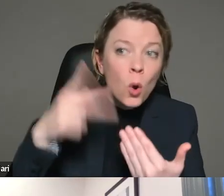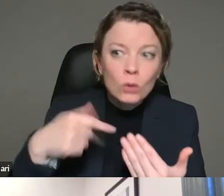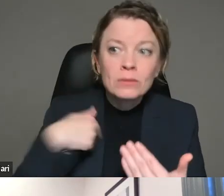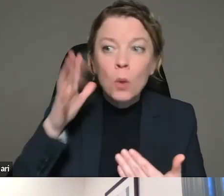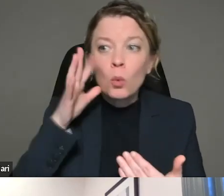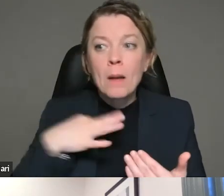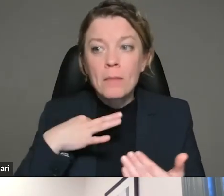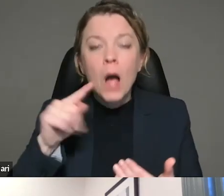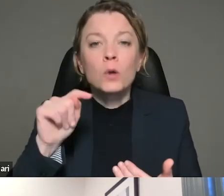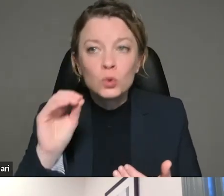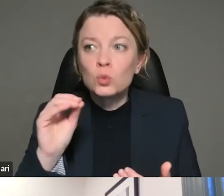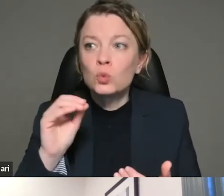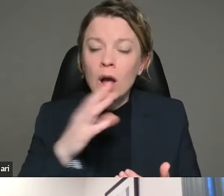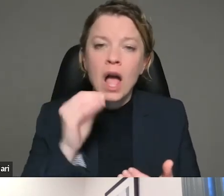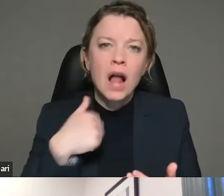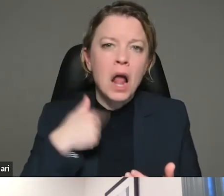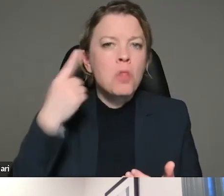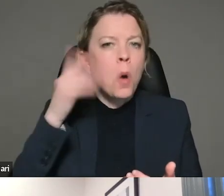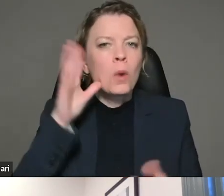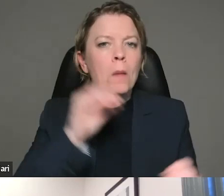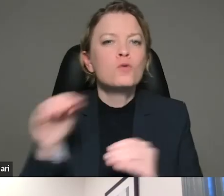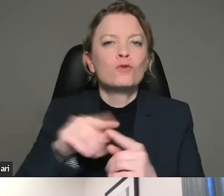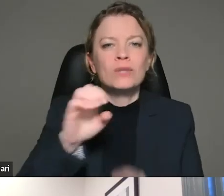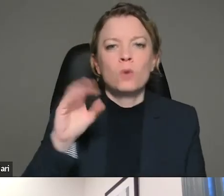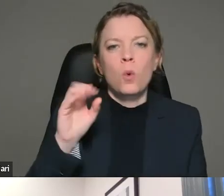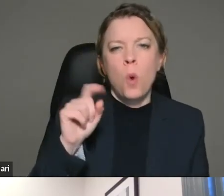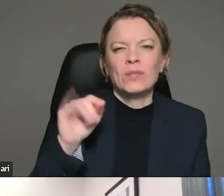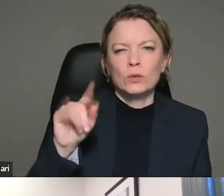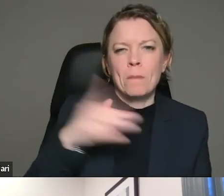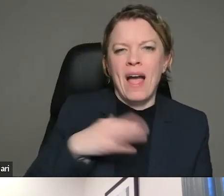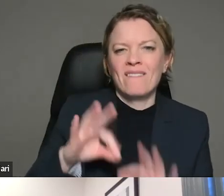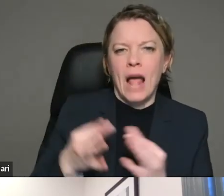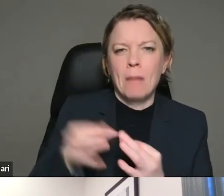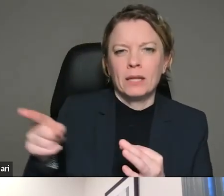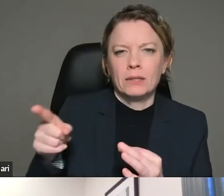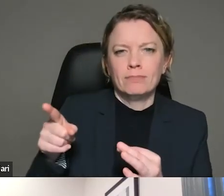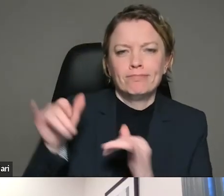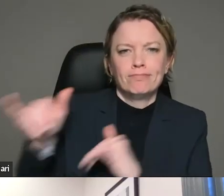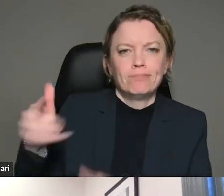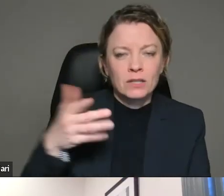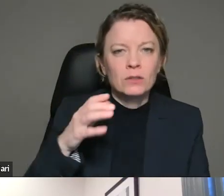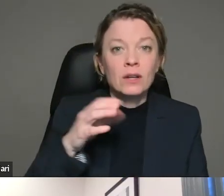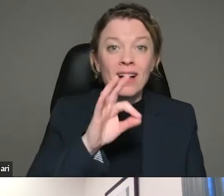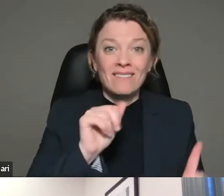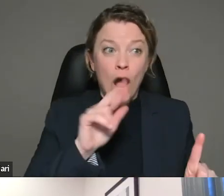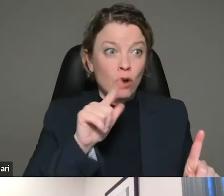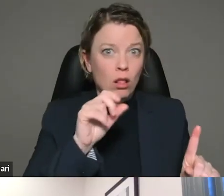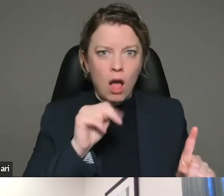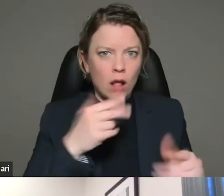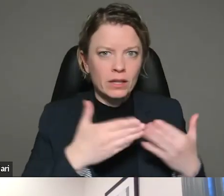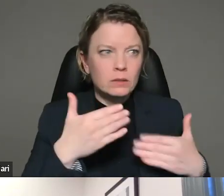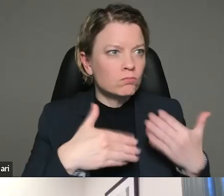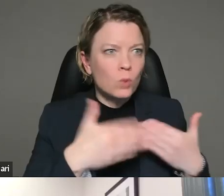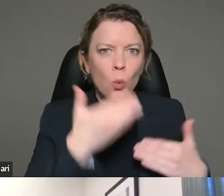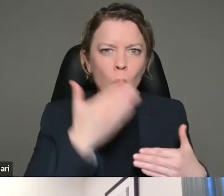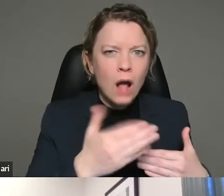to, and I was going to move back to the East Coast where my family was. And really things at Farallon kept going so well. I kept